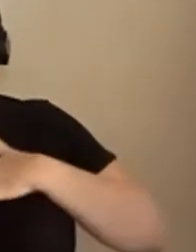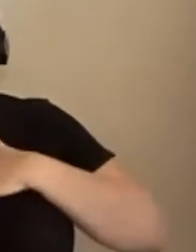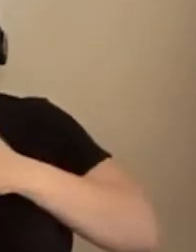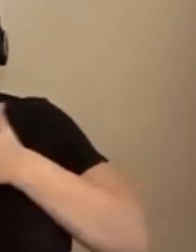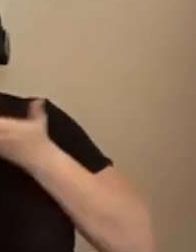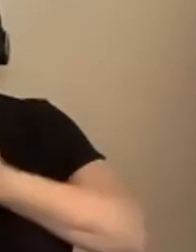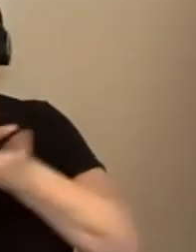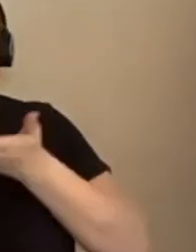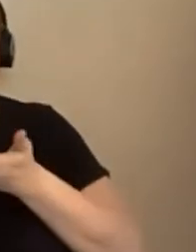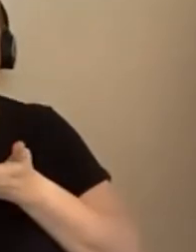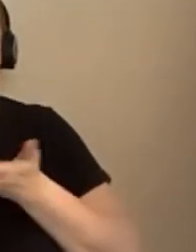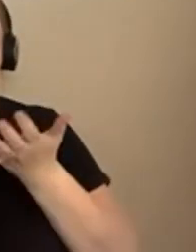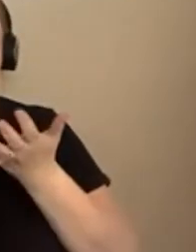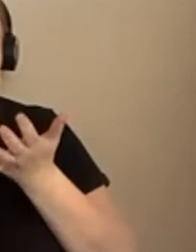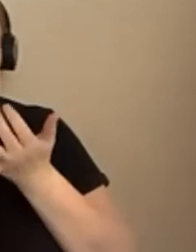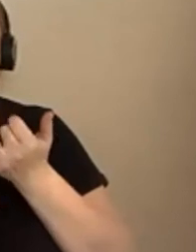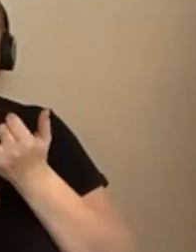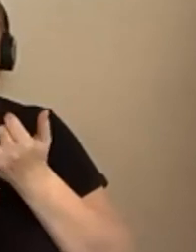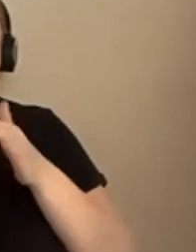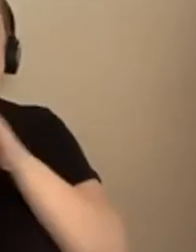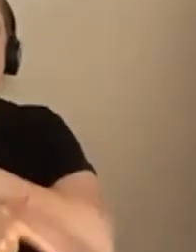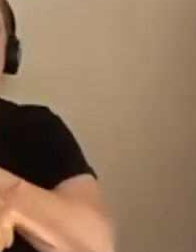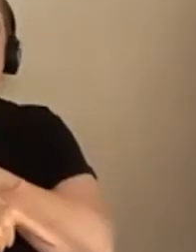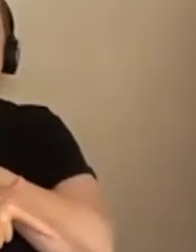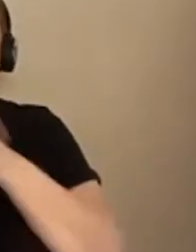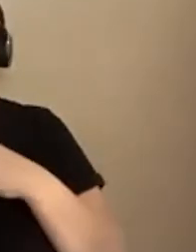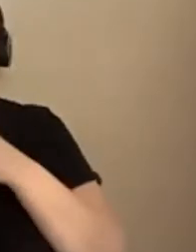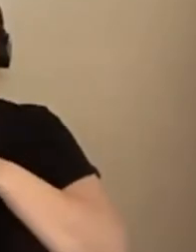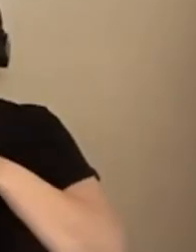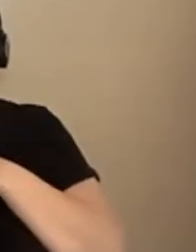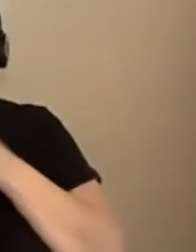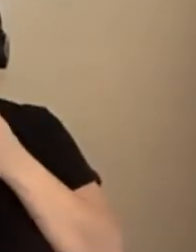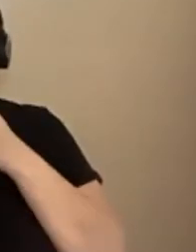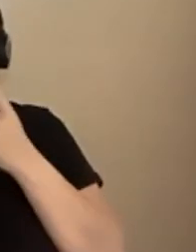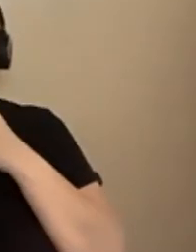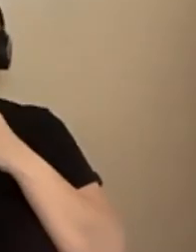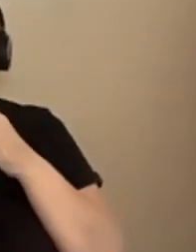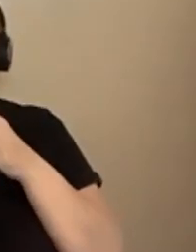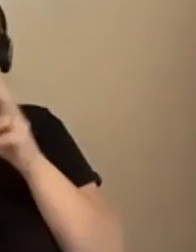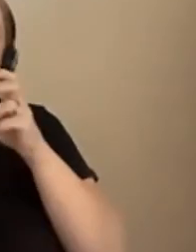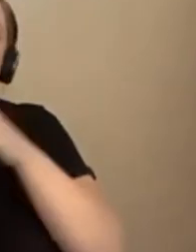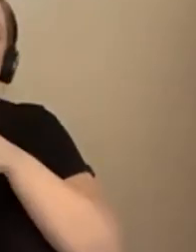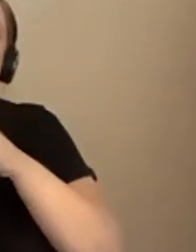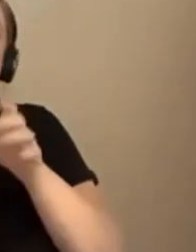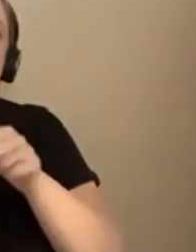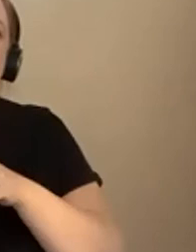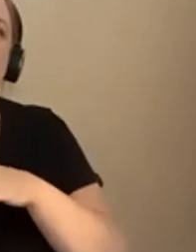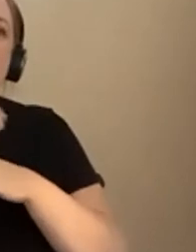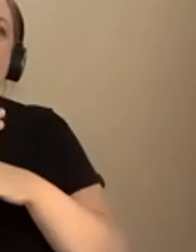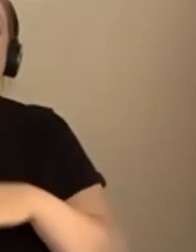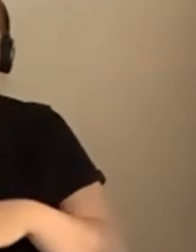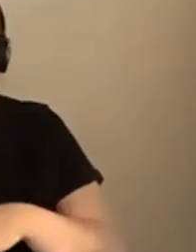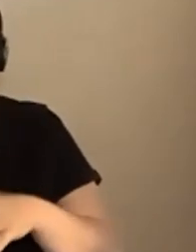Season, thank you for your really in-depth insights and reflections on themes within Akeelah's work. And Akeelah, thank you for so